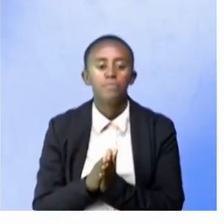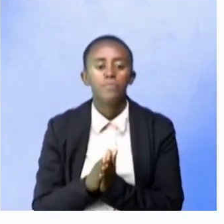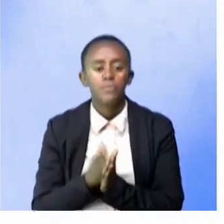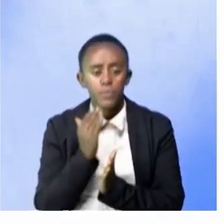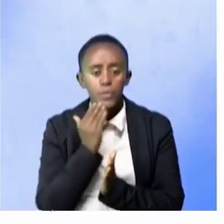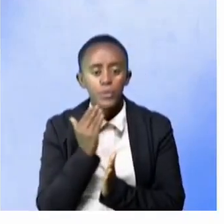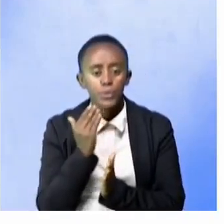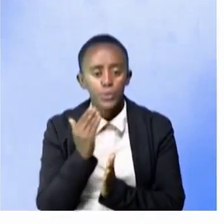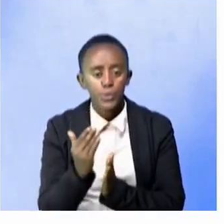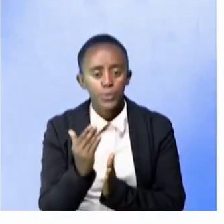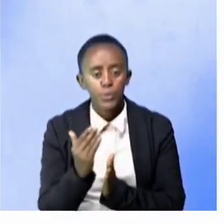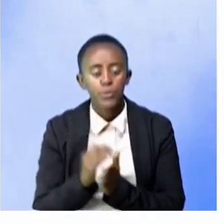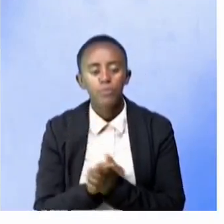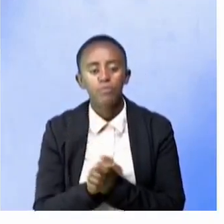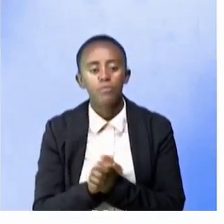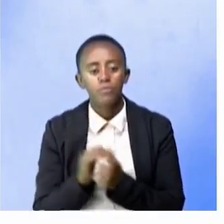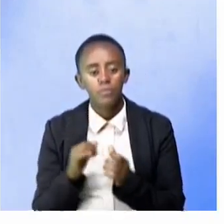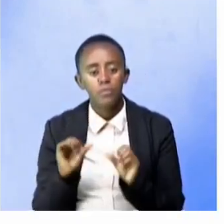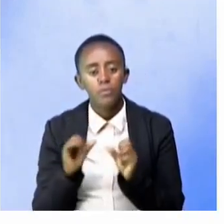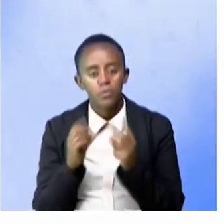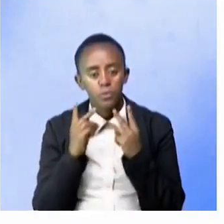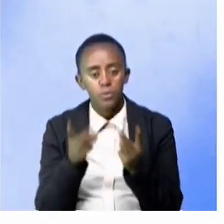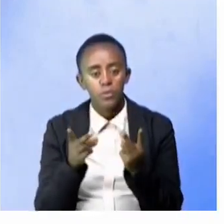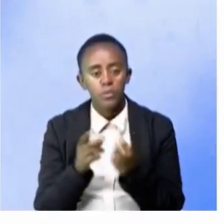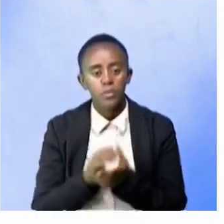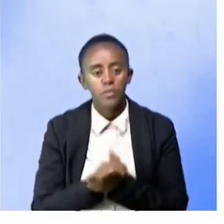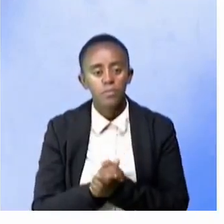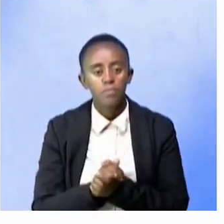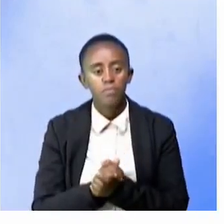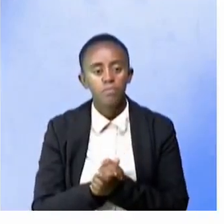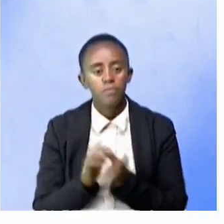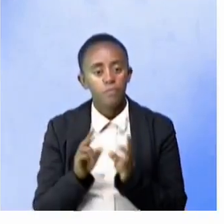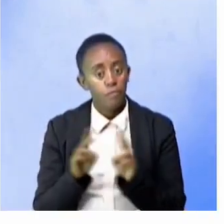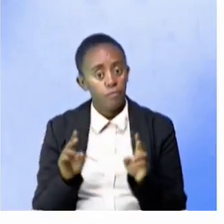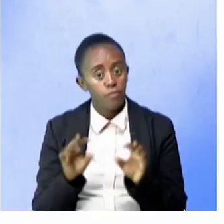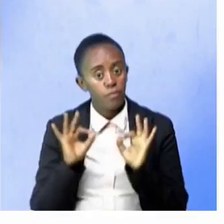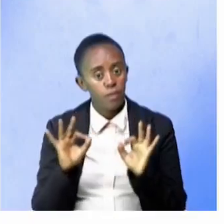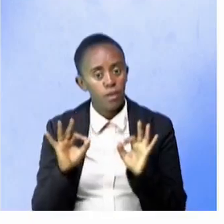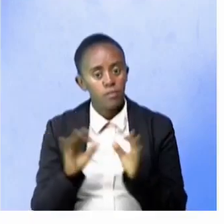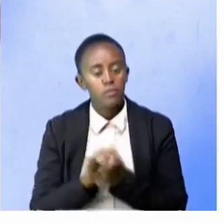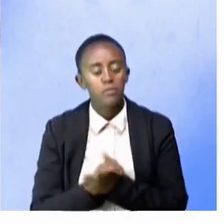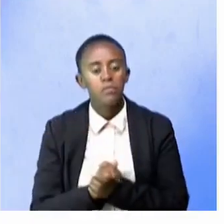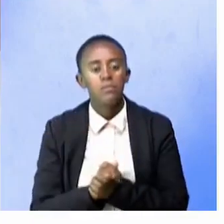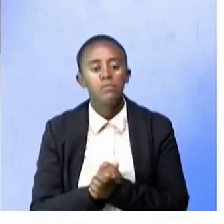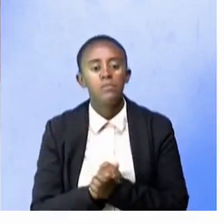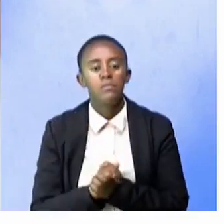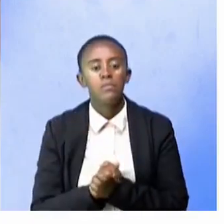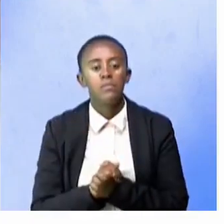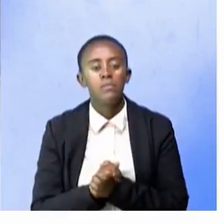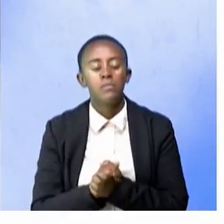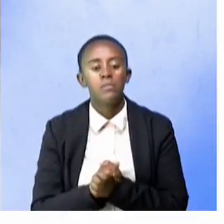Good. Let's go and see that. Very nice. Good.